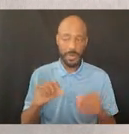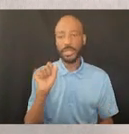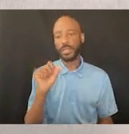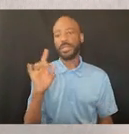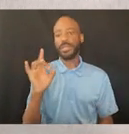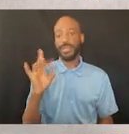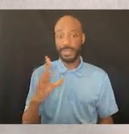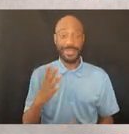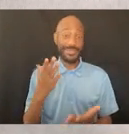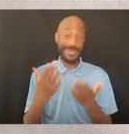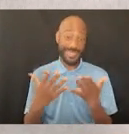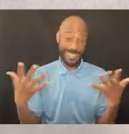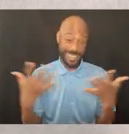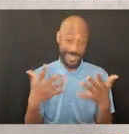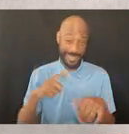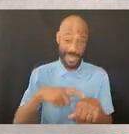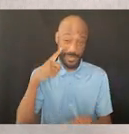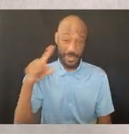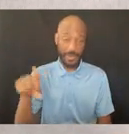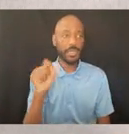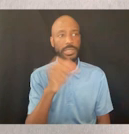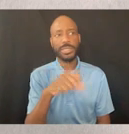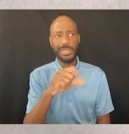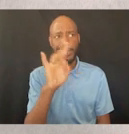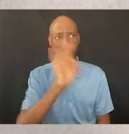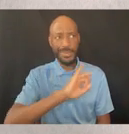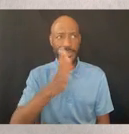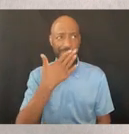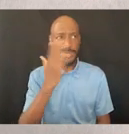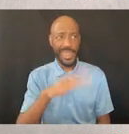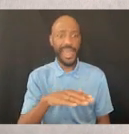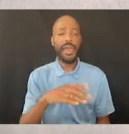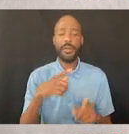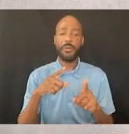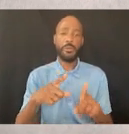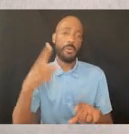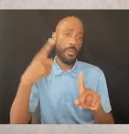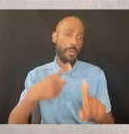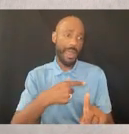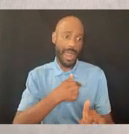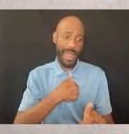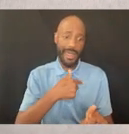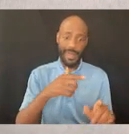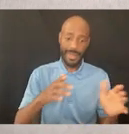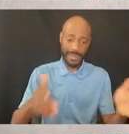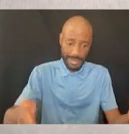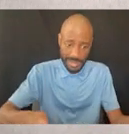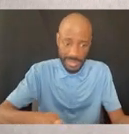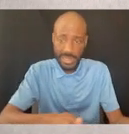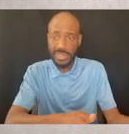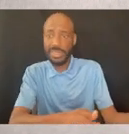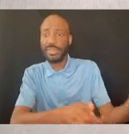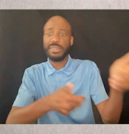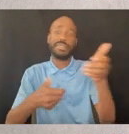for you. It was quite hideous. At one point, I leaned him, I dragged him up and bent him over